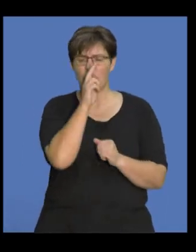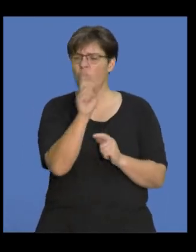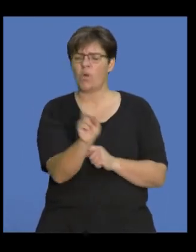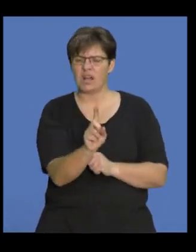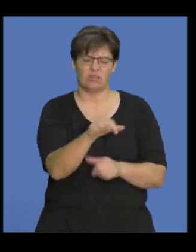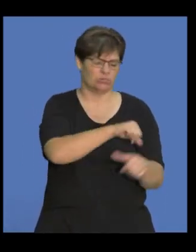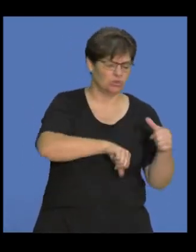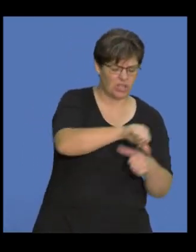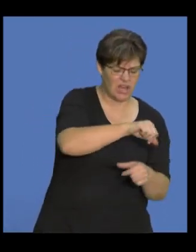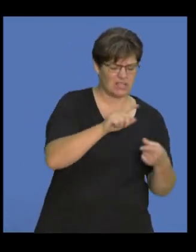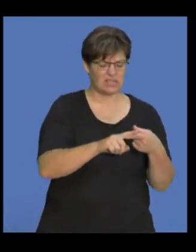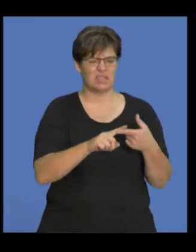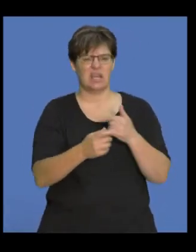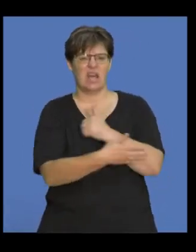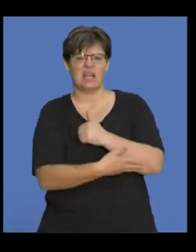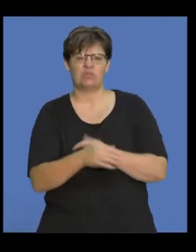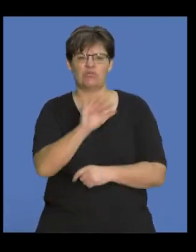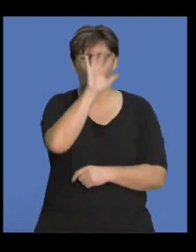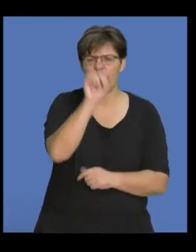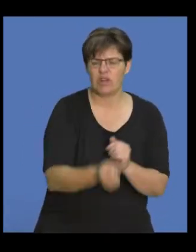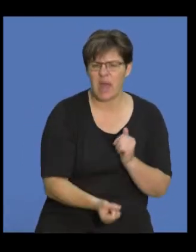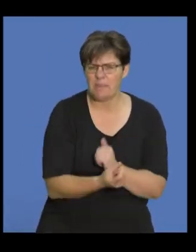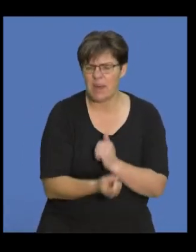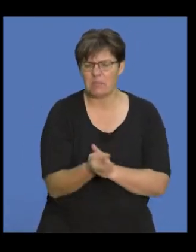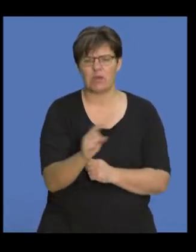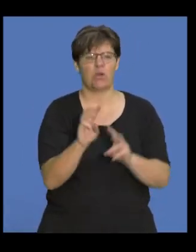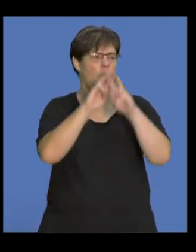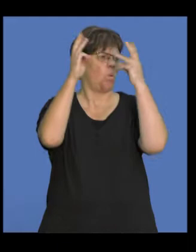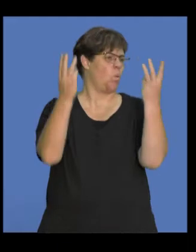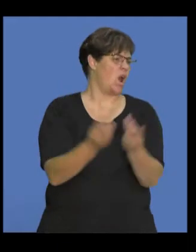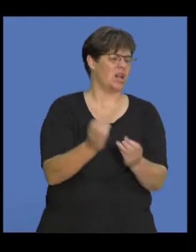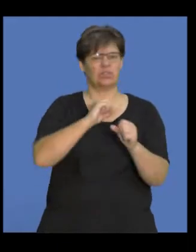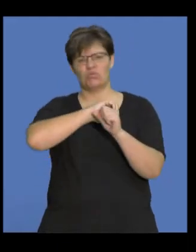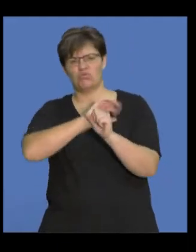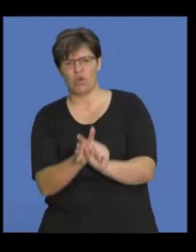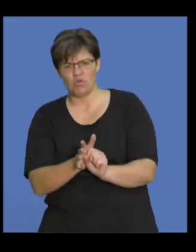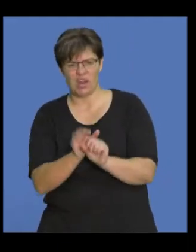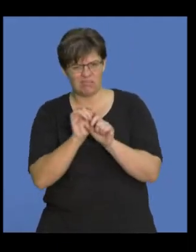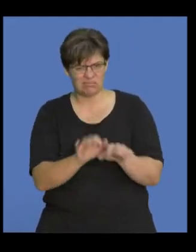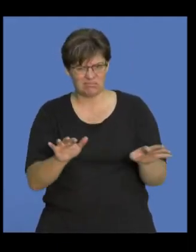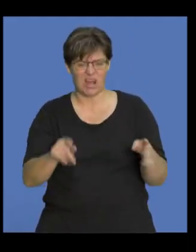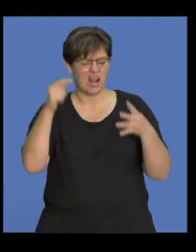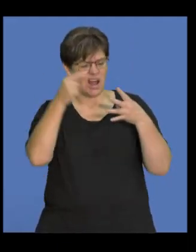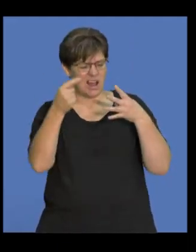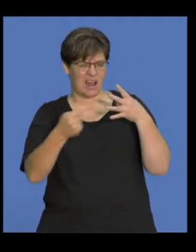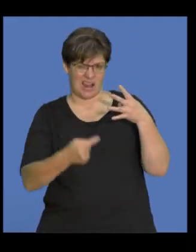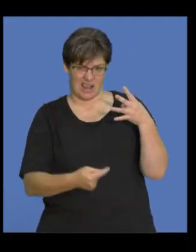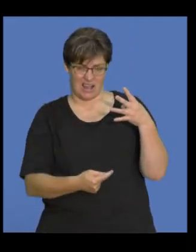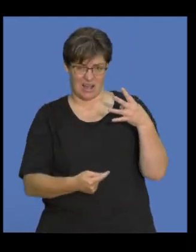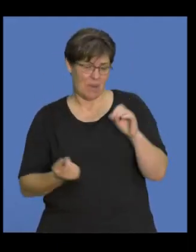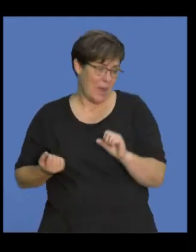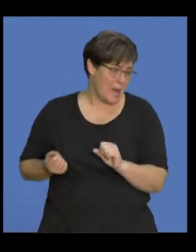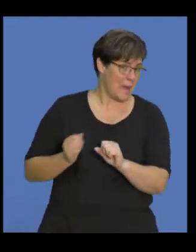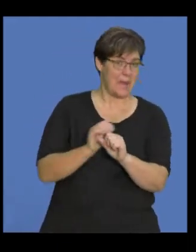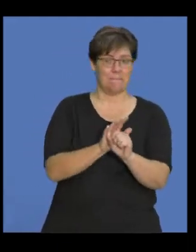that are happening in our country, all over the world, the coronavirus, all of those things, like everything that had to do